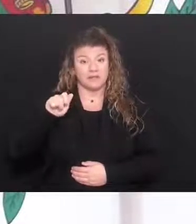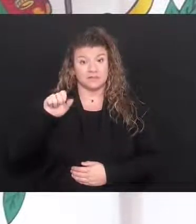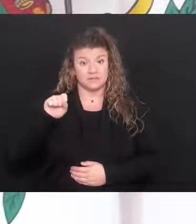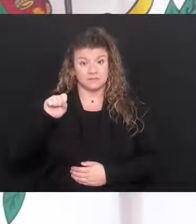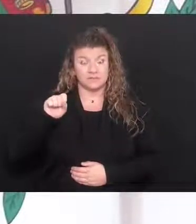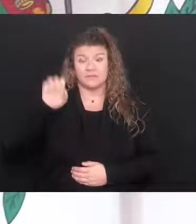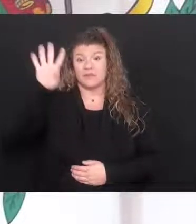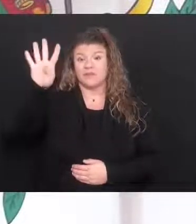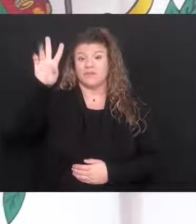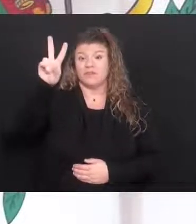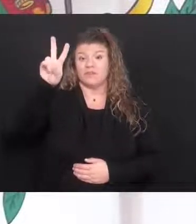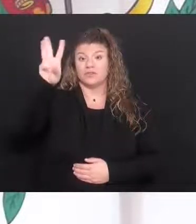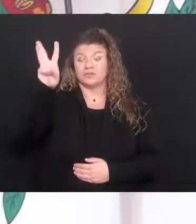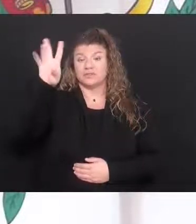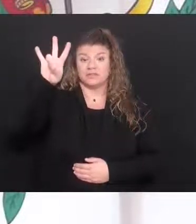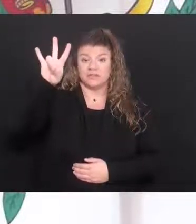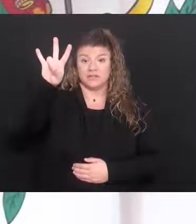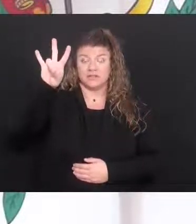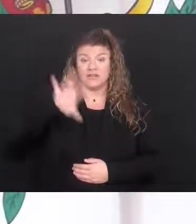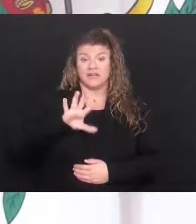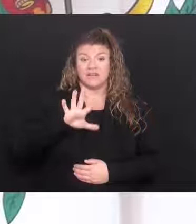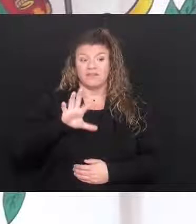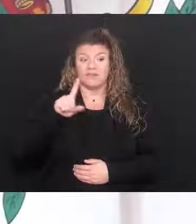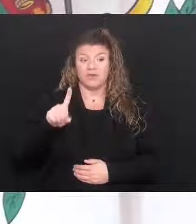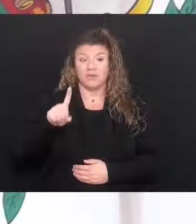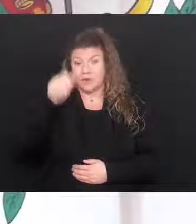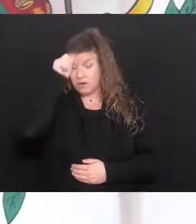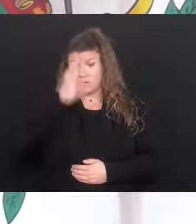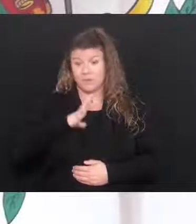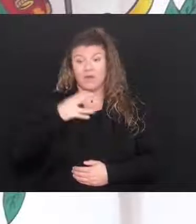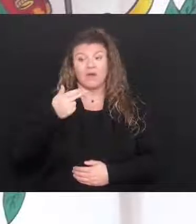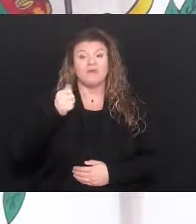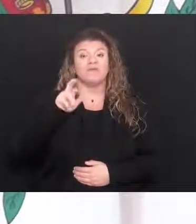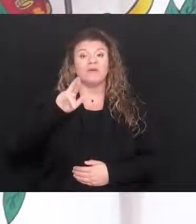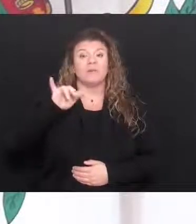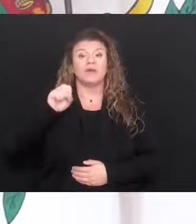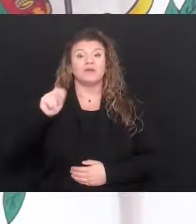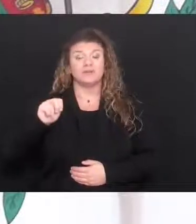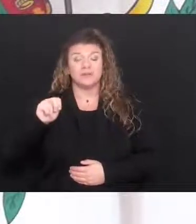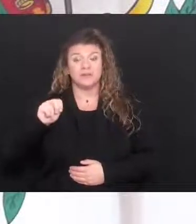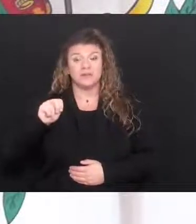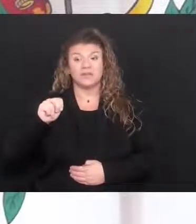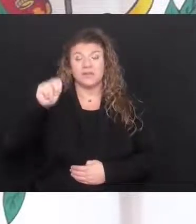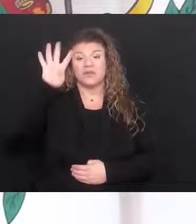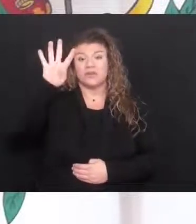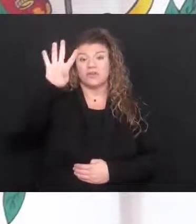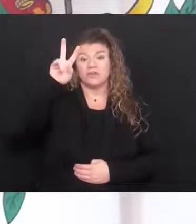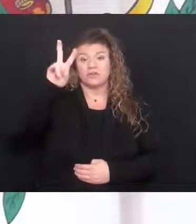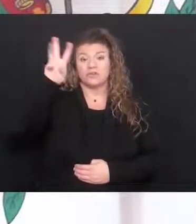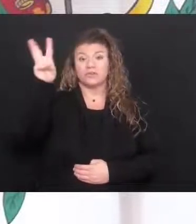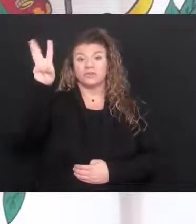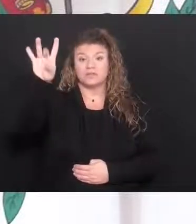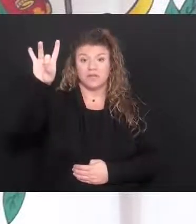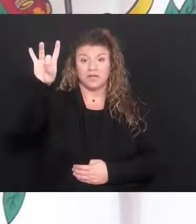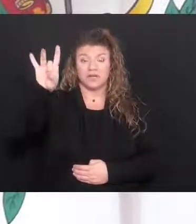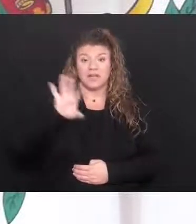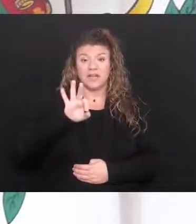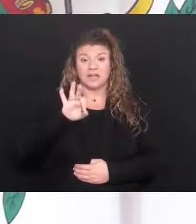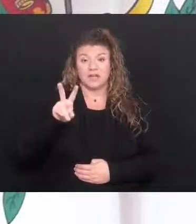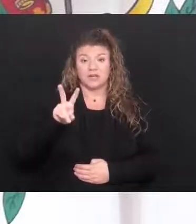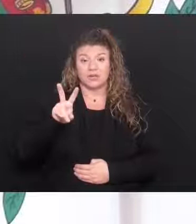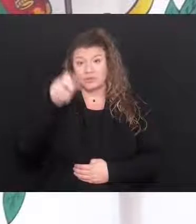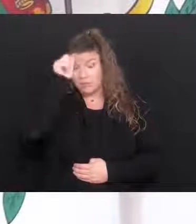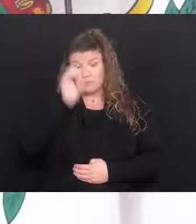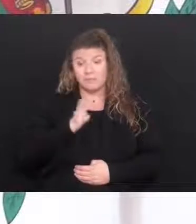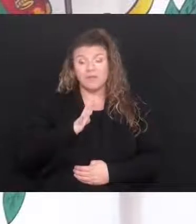The 4,267th death is a 51-year-old male from Harrison County. The 4,268th death, a